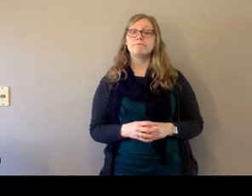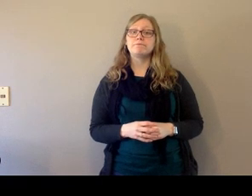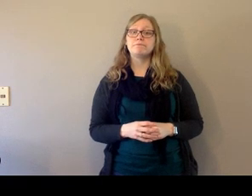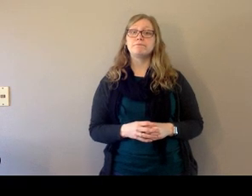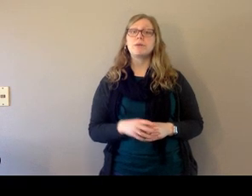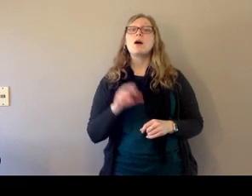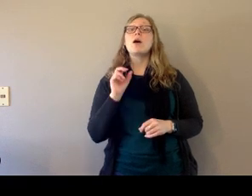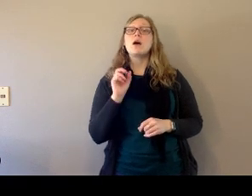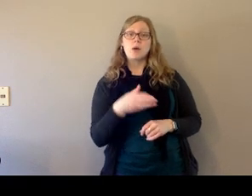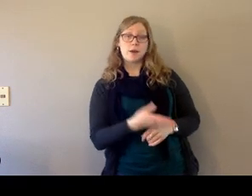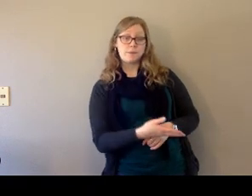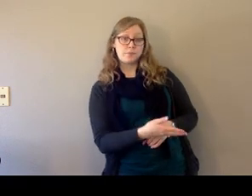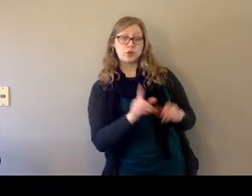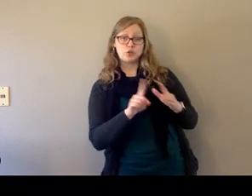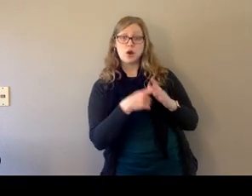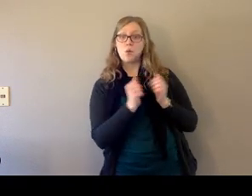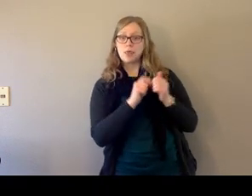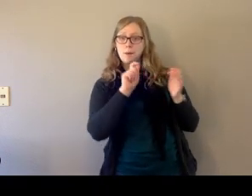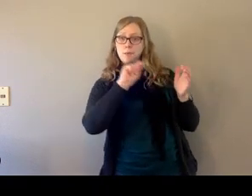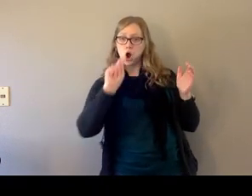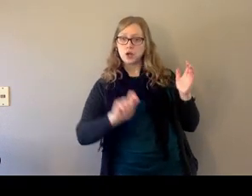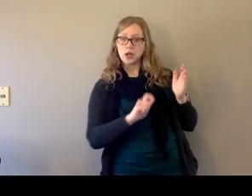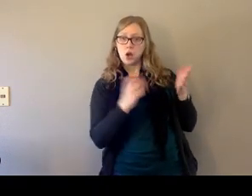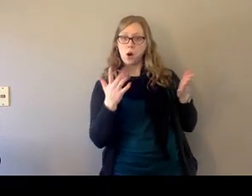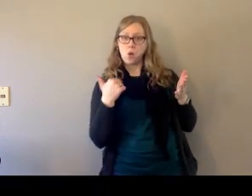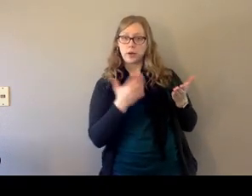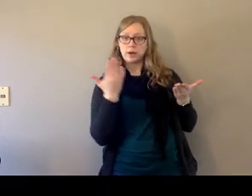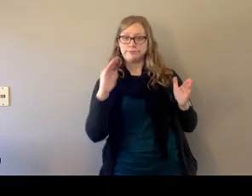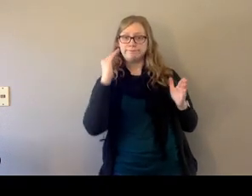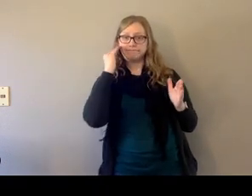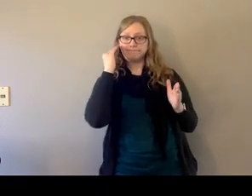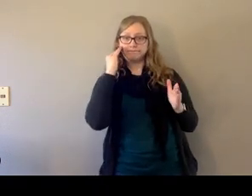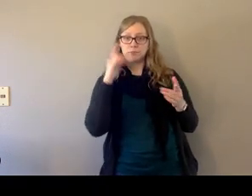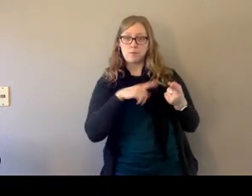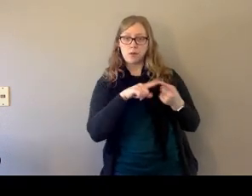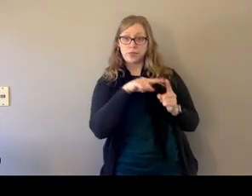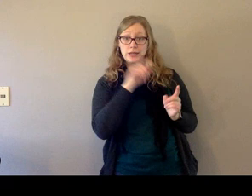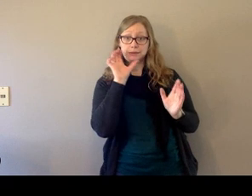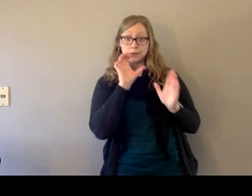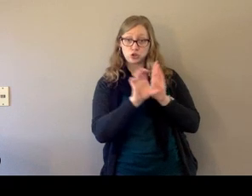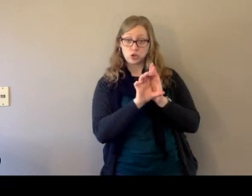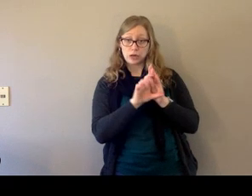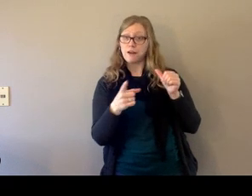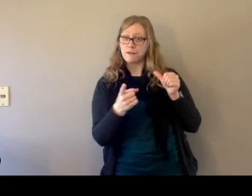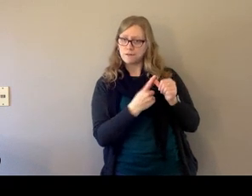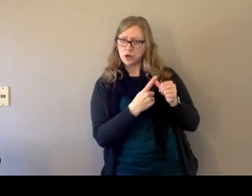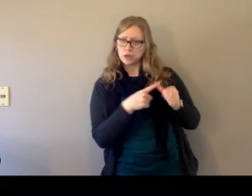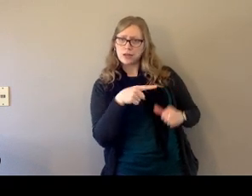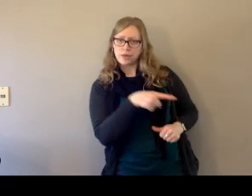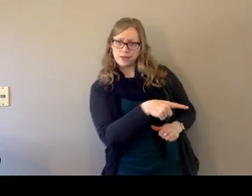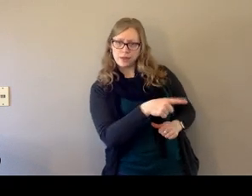picture with what we know. And the first thing that they tell us in this picture is that